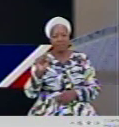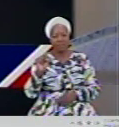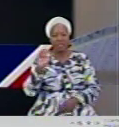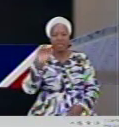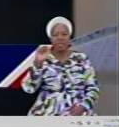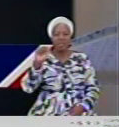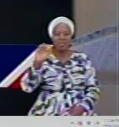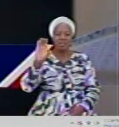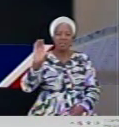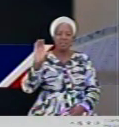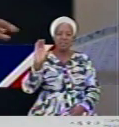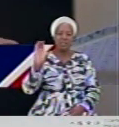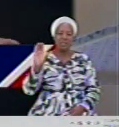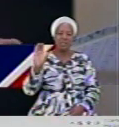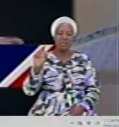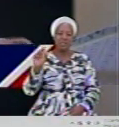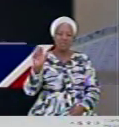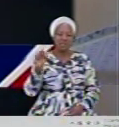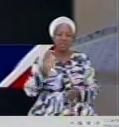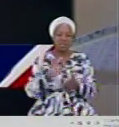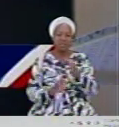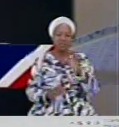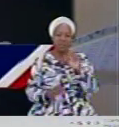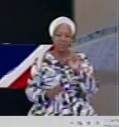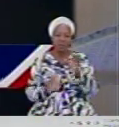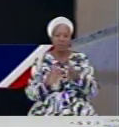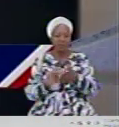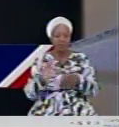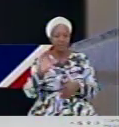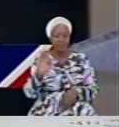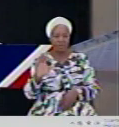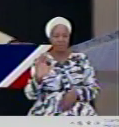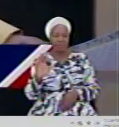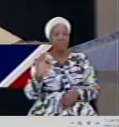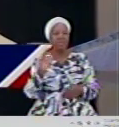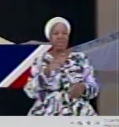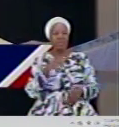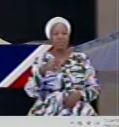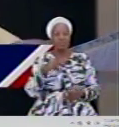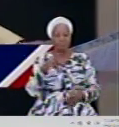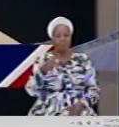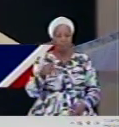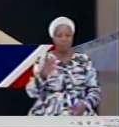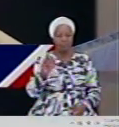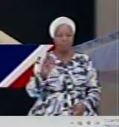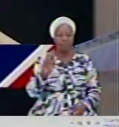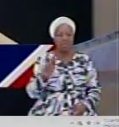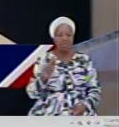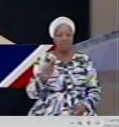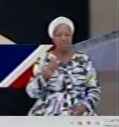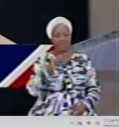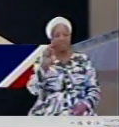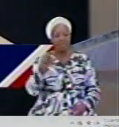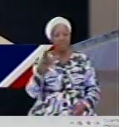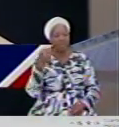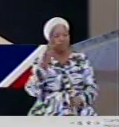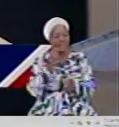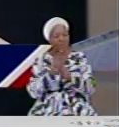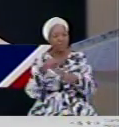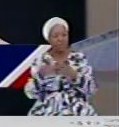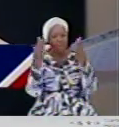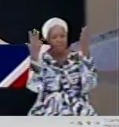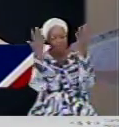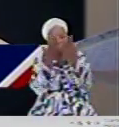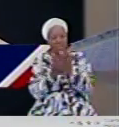verse 5. Peter, therefore, was kept in prison, but prayer was